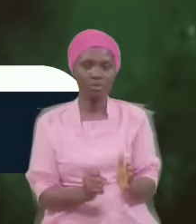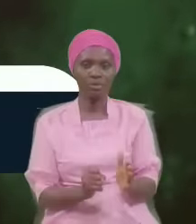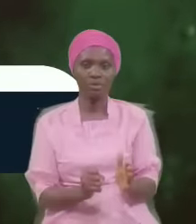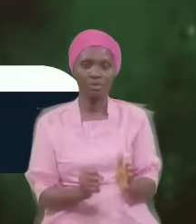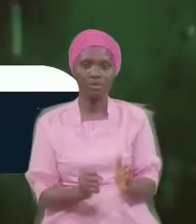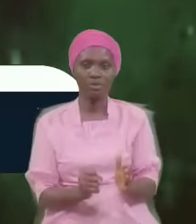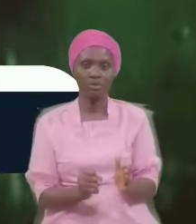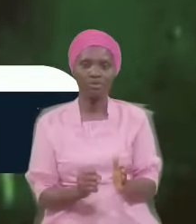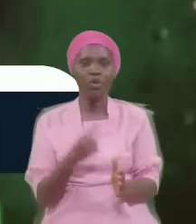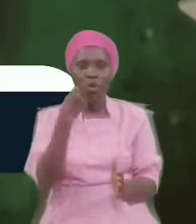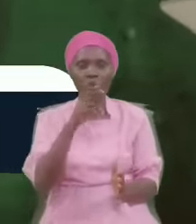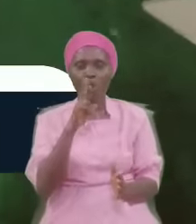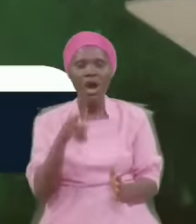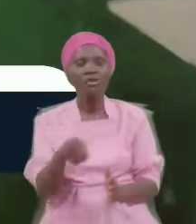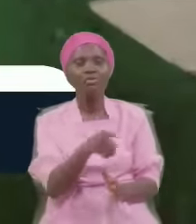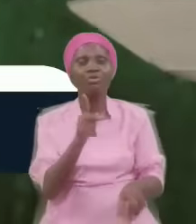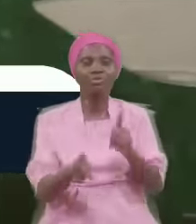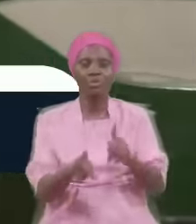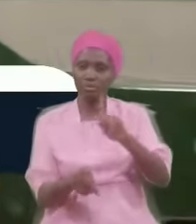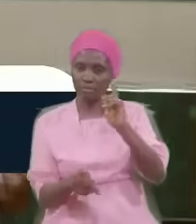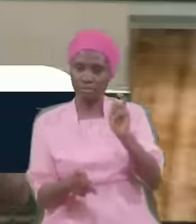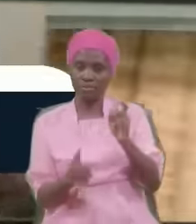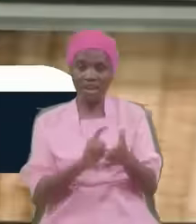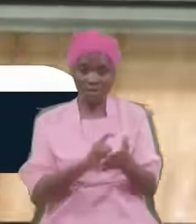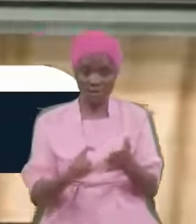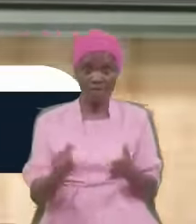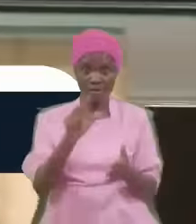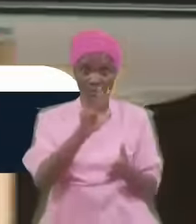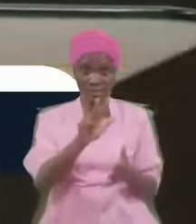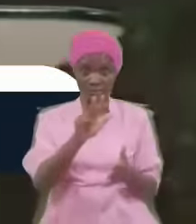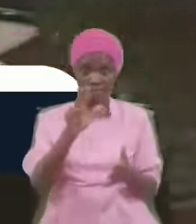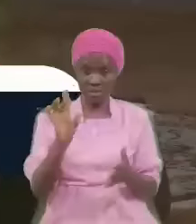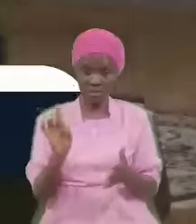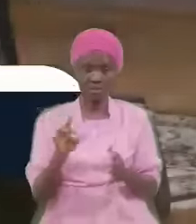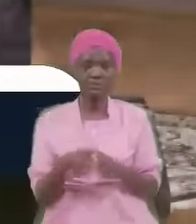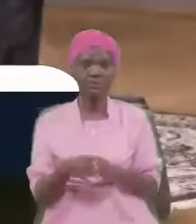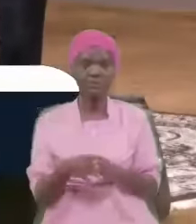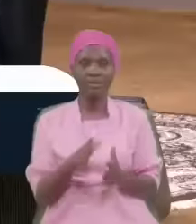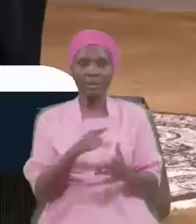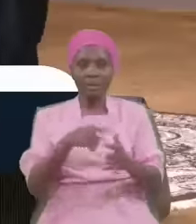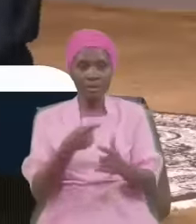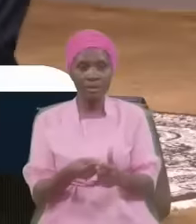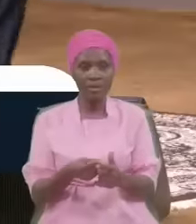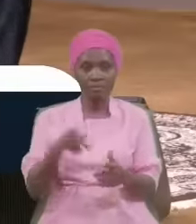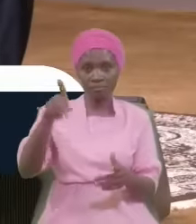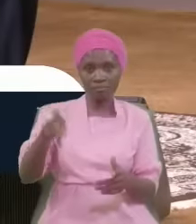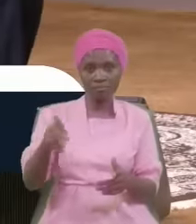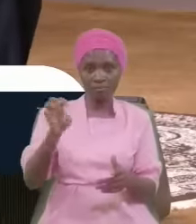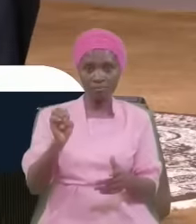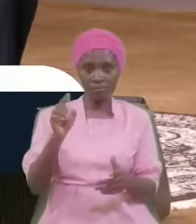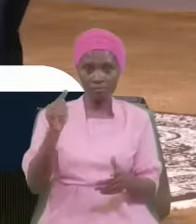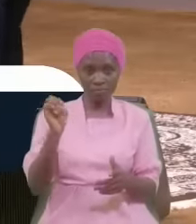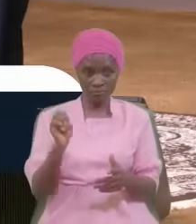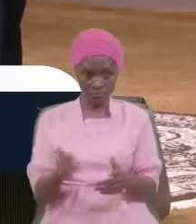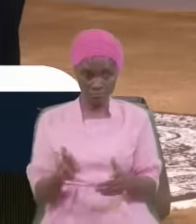those people? Look at verse 38. In verse 38, and Peter, then Peter said